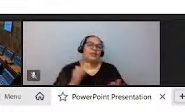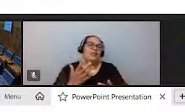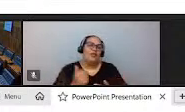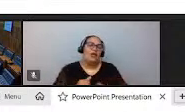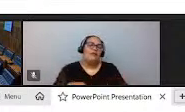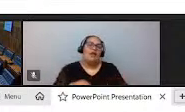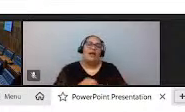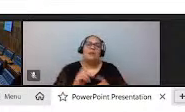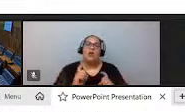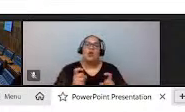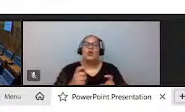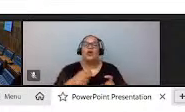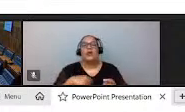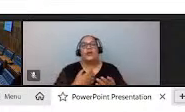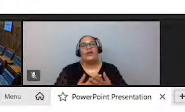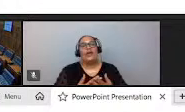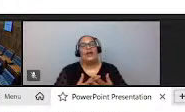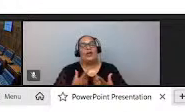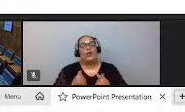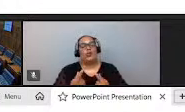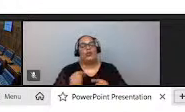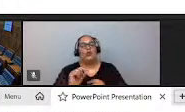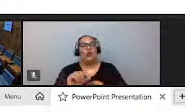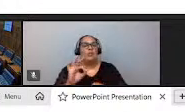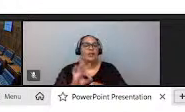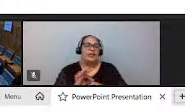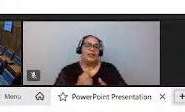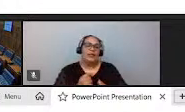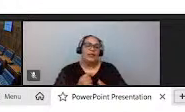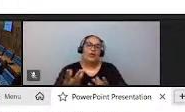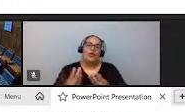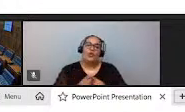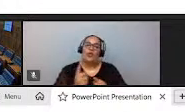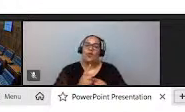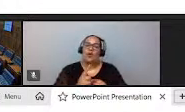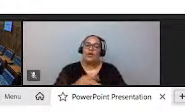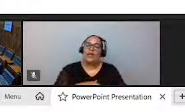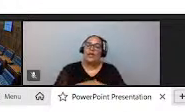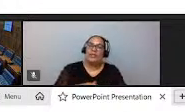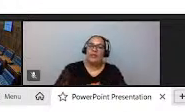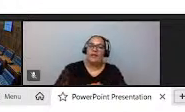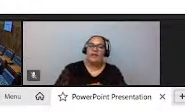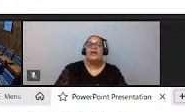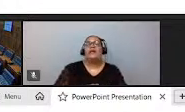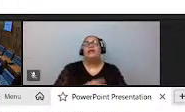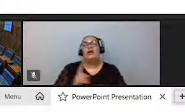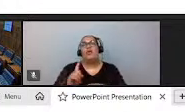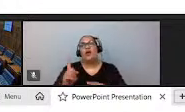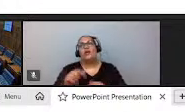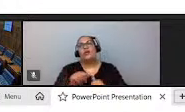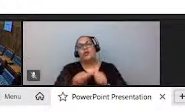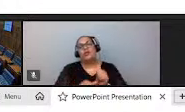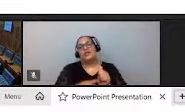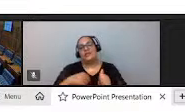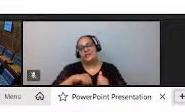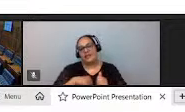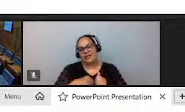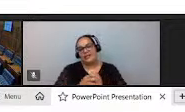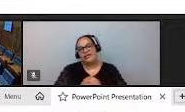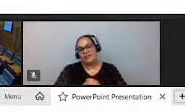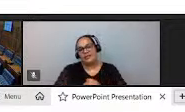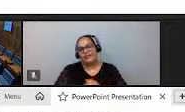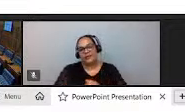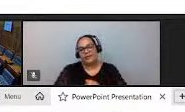regard to how quick we were able to undertake that particular dredging alongside the key and the Basin um that then assists us